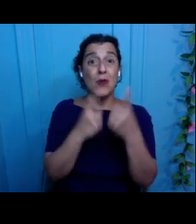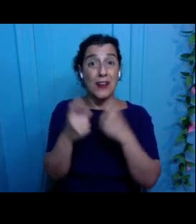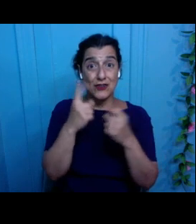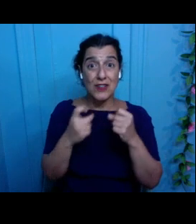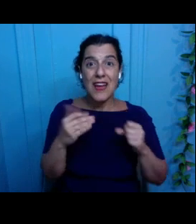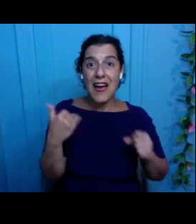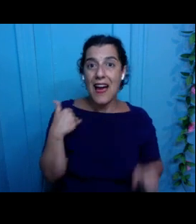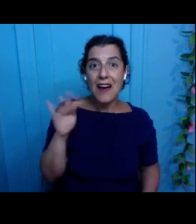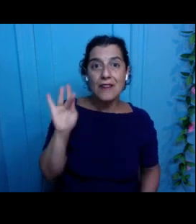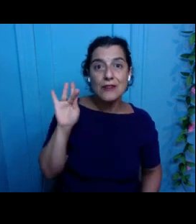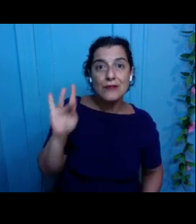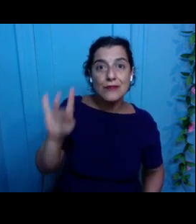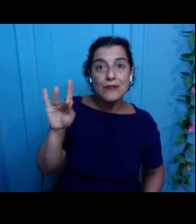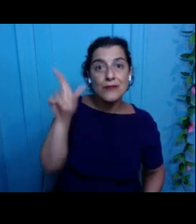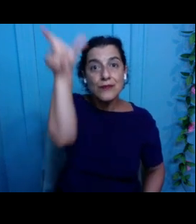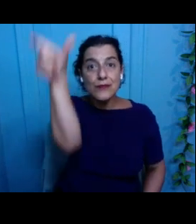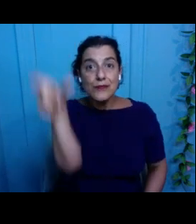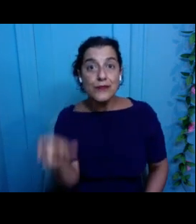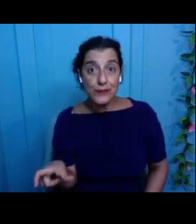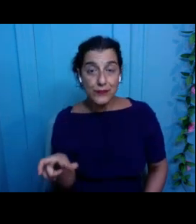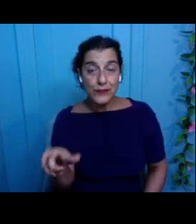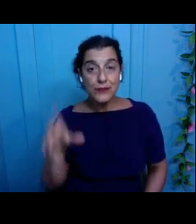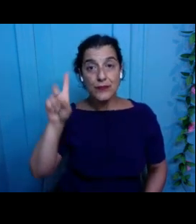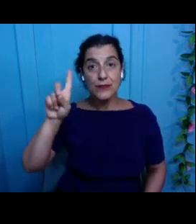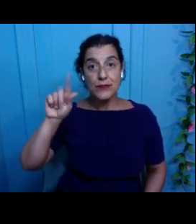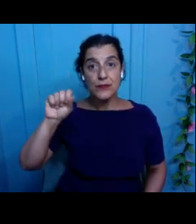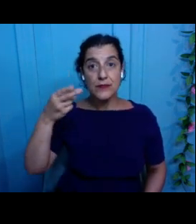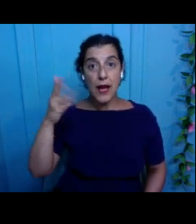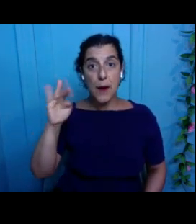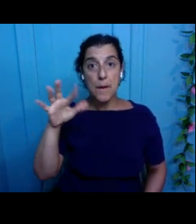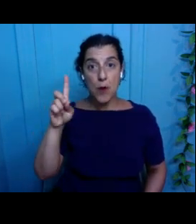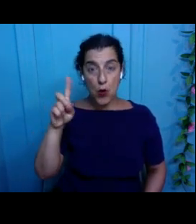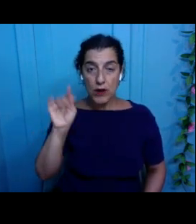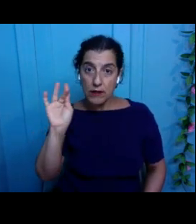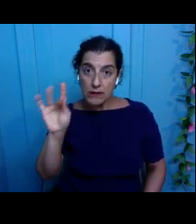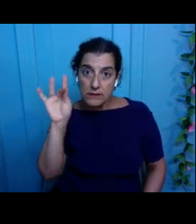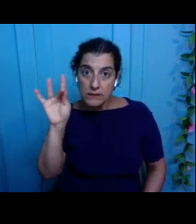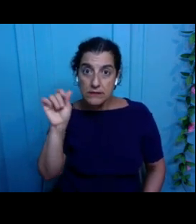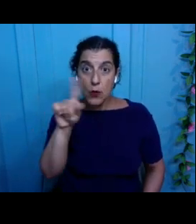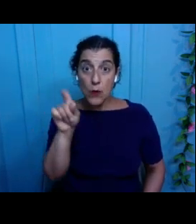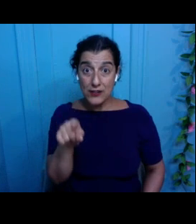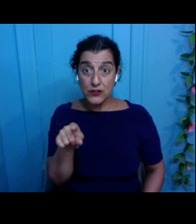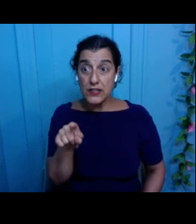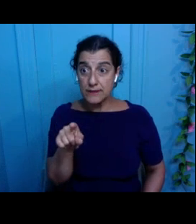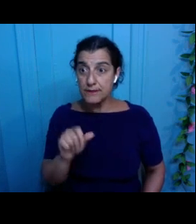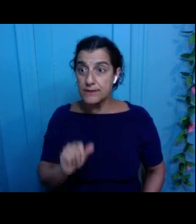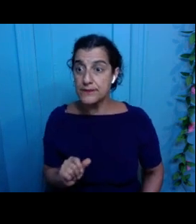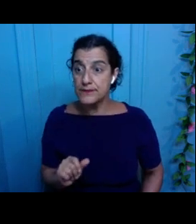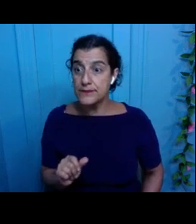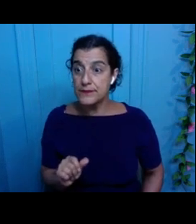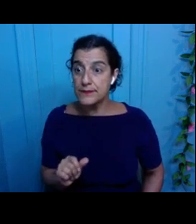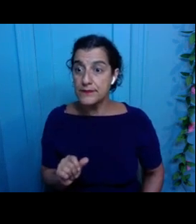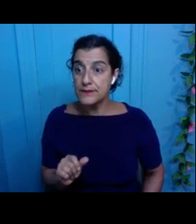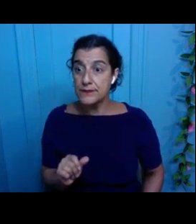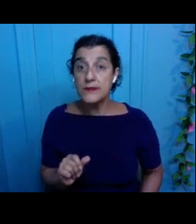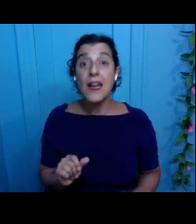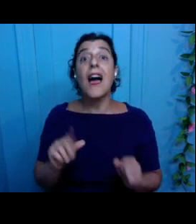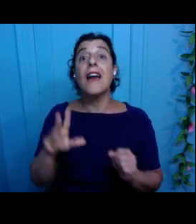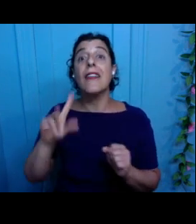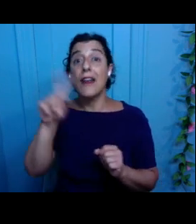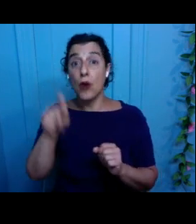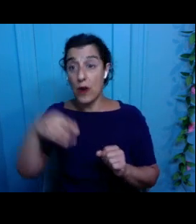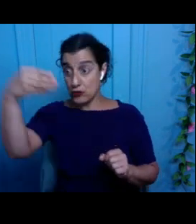you can, on your GoToWebinar dashboard, that you can use for this purpose. And I will forward these to the panelists in the order